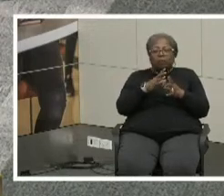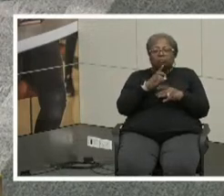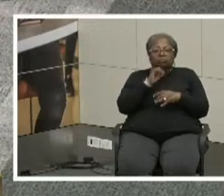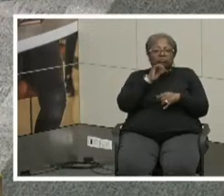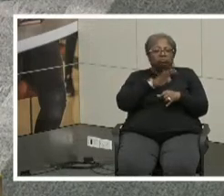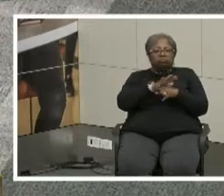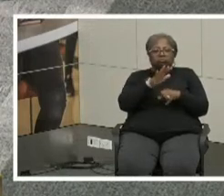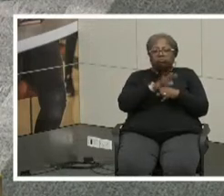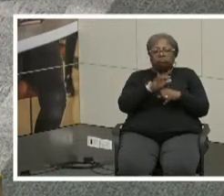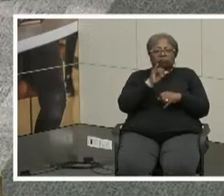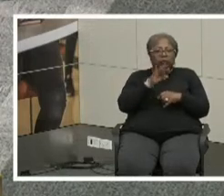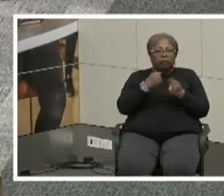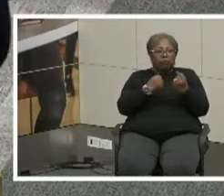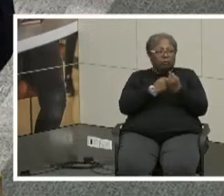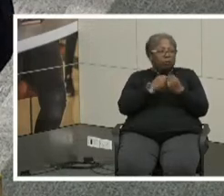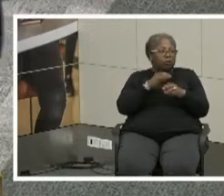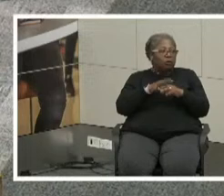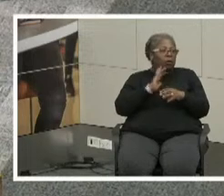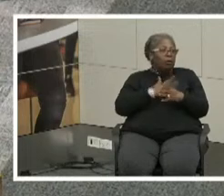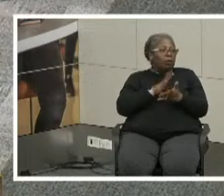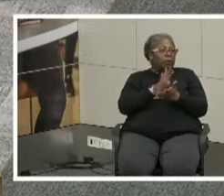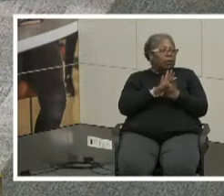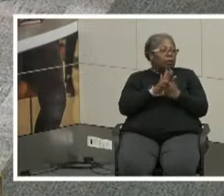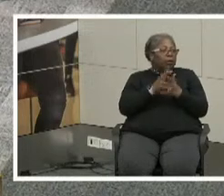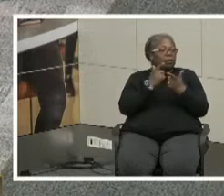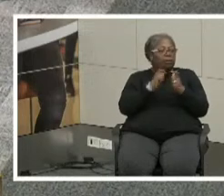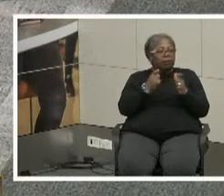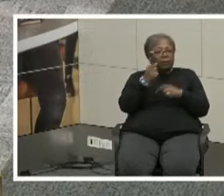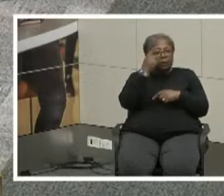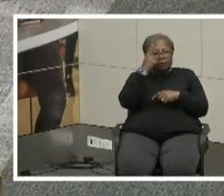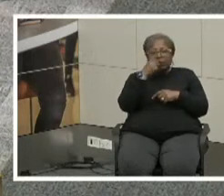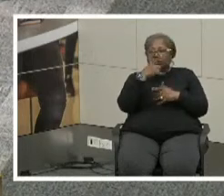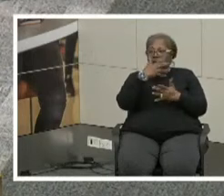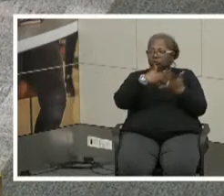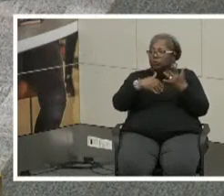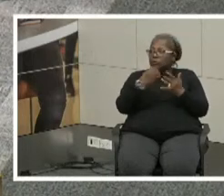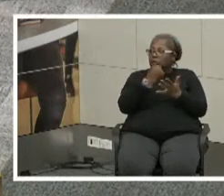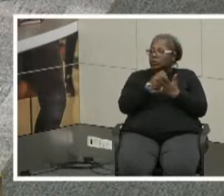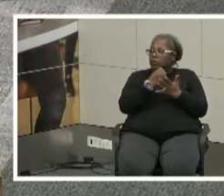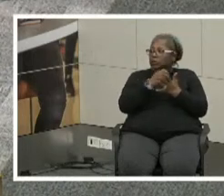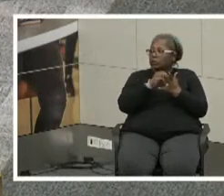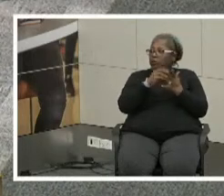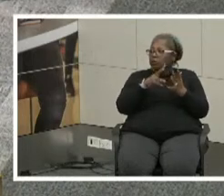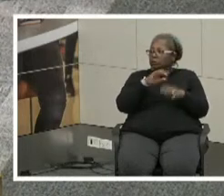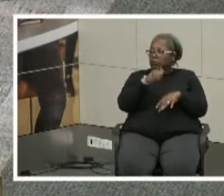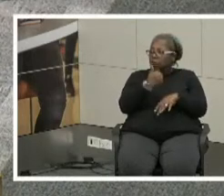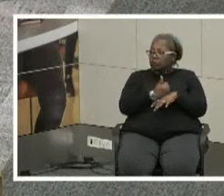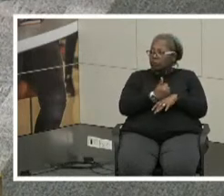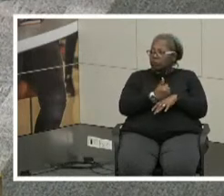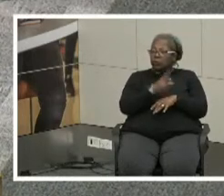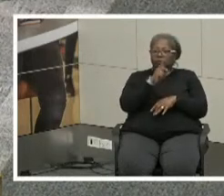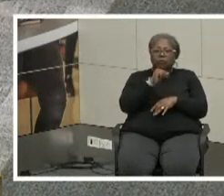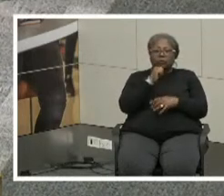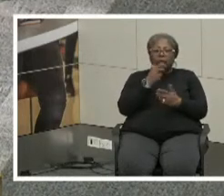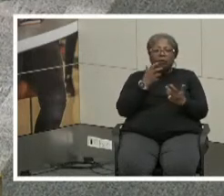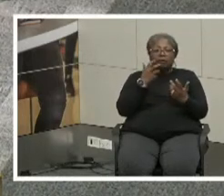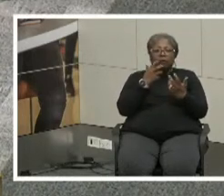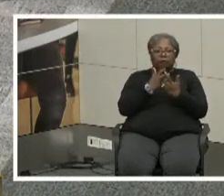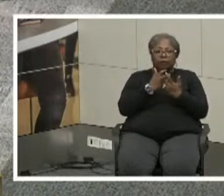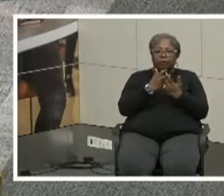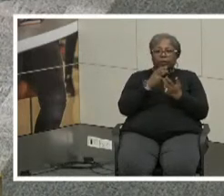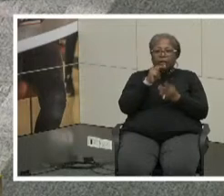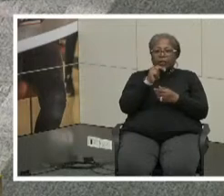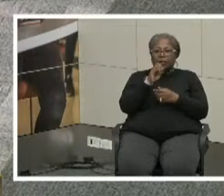language support on our campuses and a great need to understand the socioeconomic factors these students face they do not fit into the cookie cut or